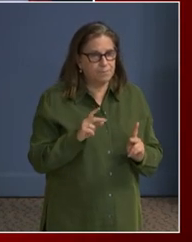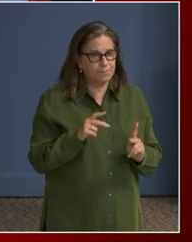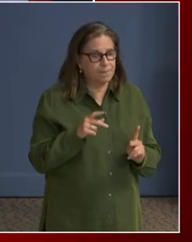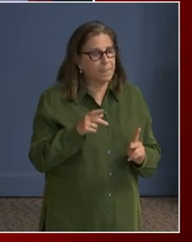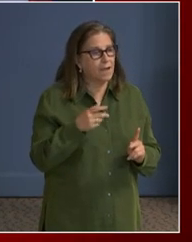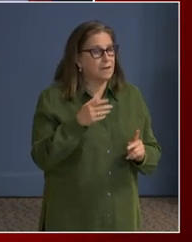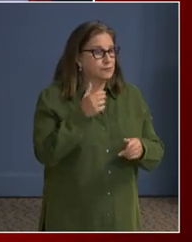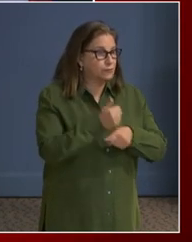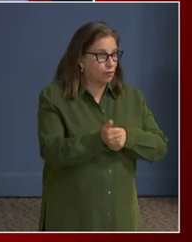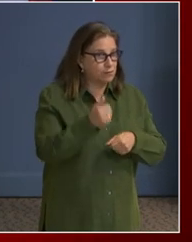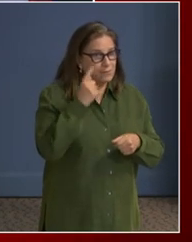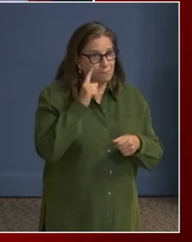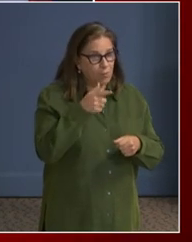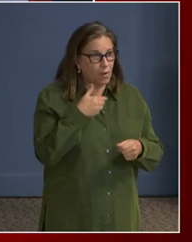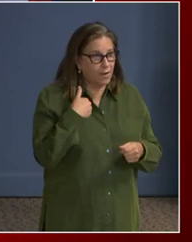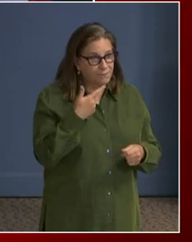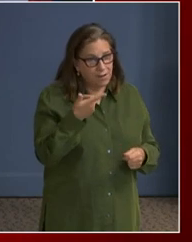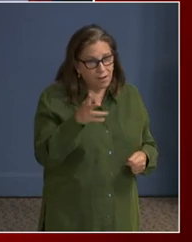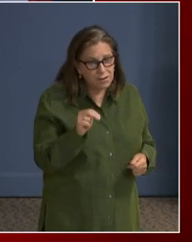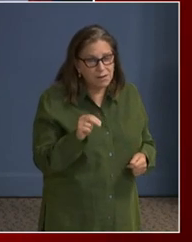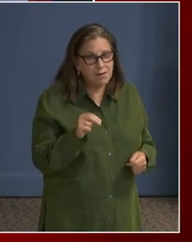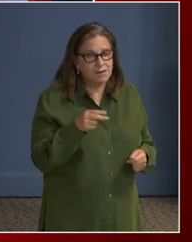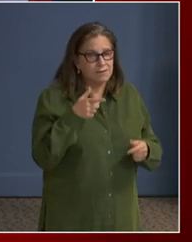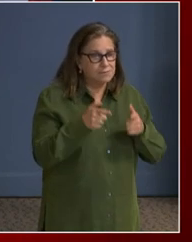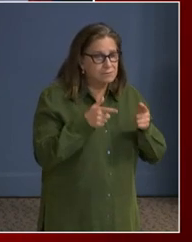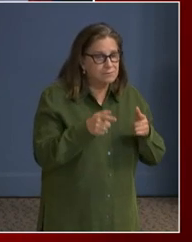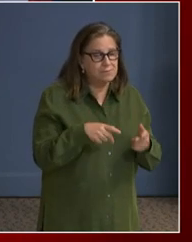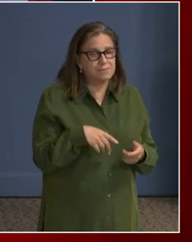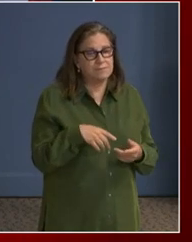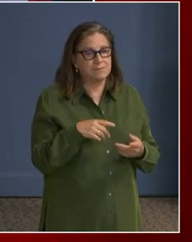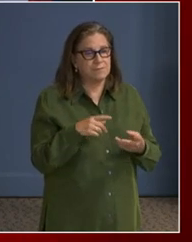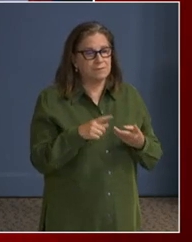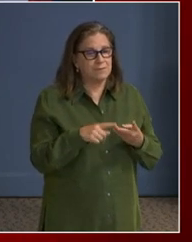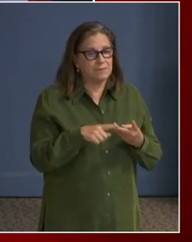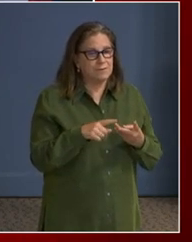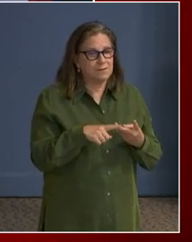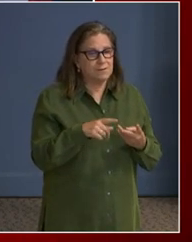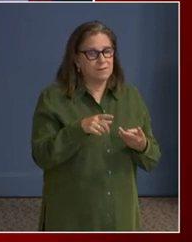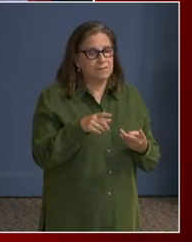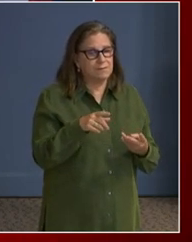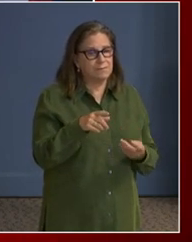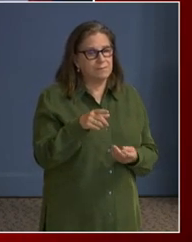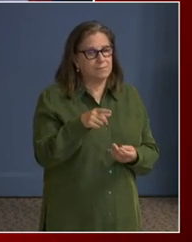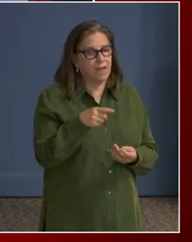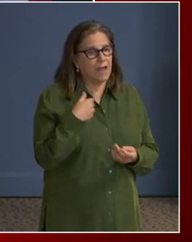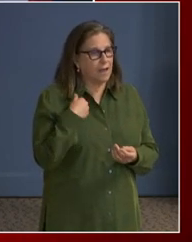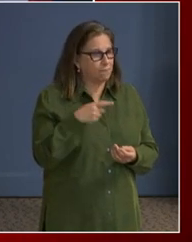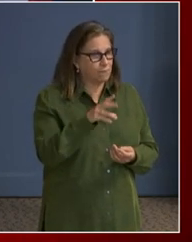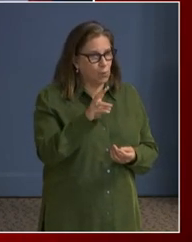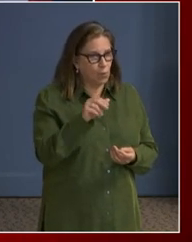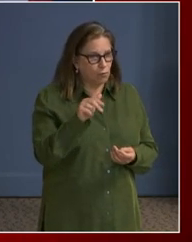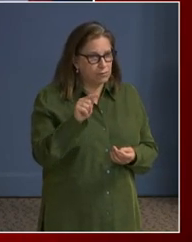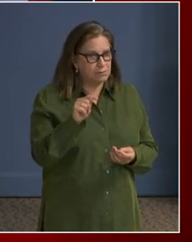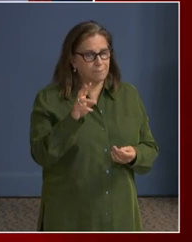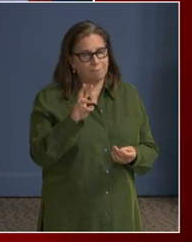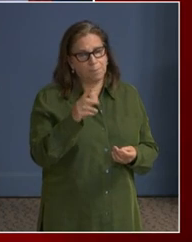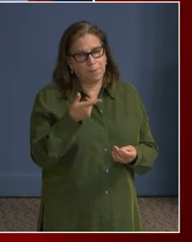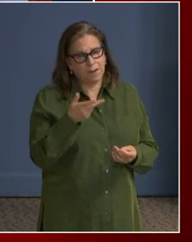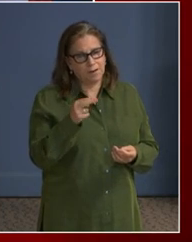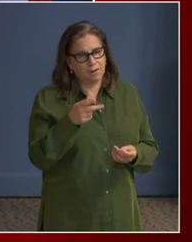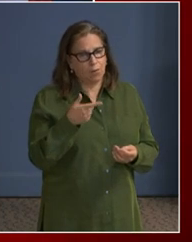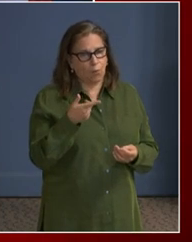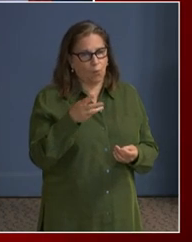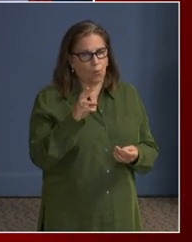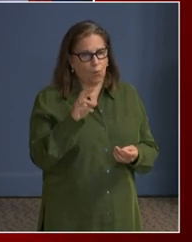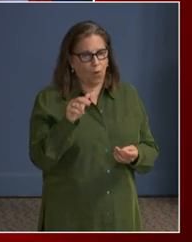involving them. I know that at least 3 of the 4 that we have warrants for had prior gun charges. And you know, if you look back at our homicides in 2018